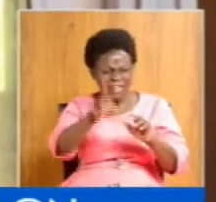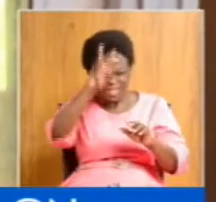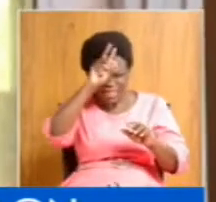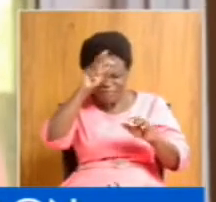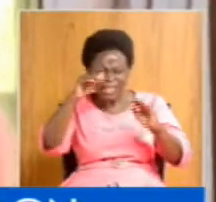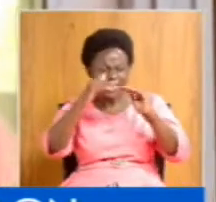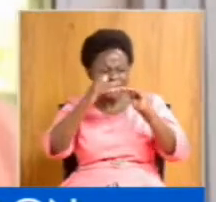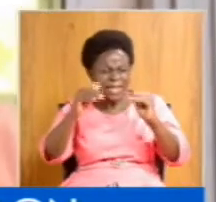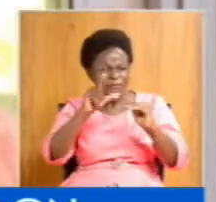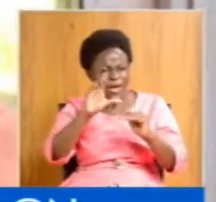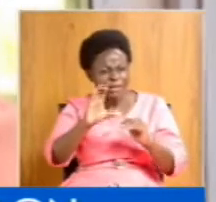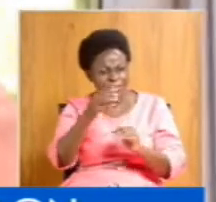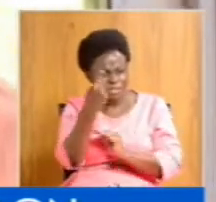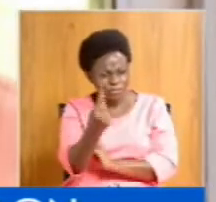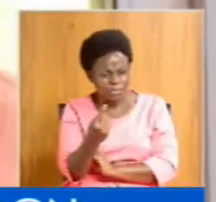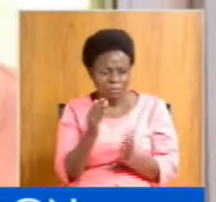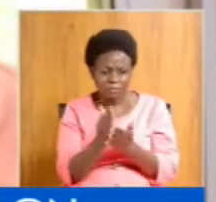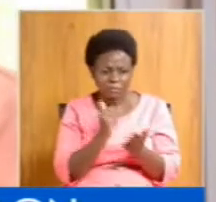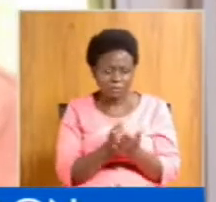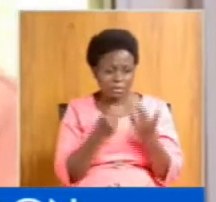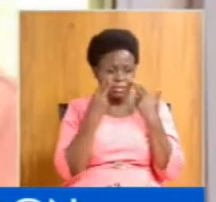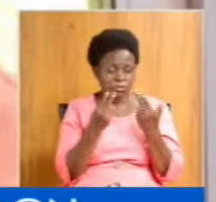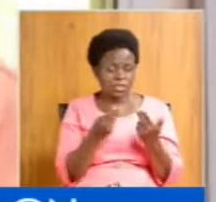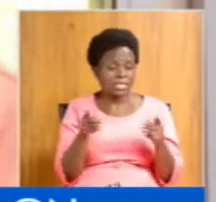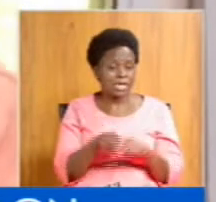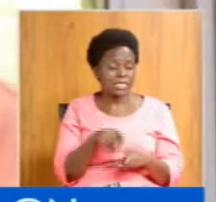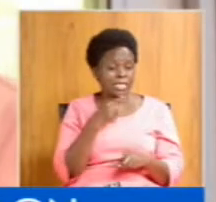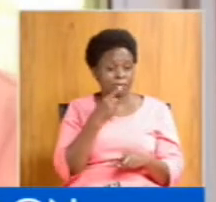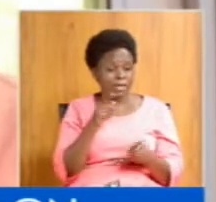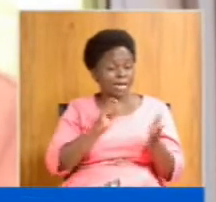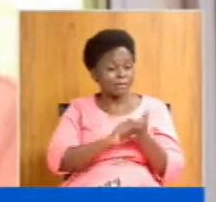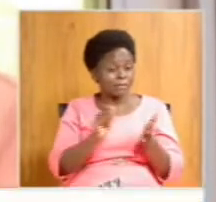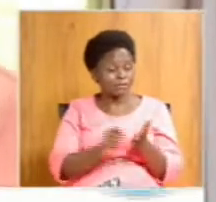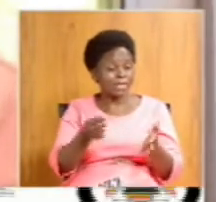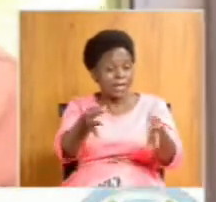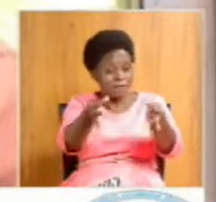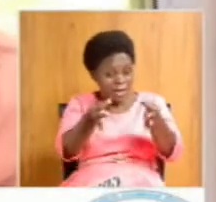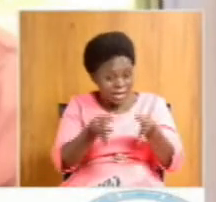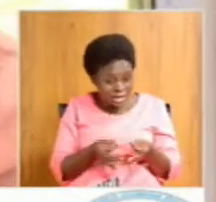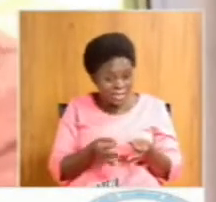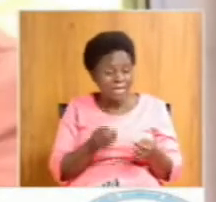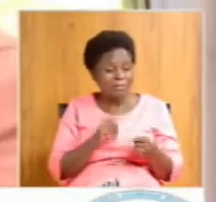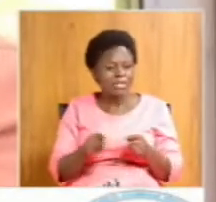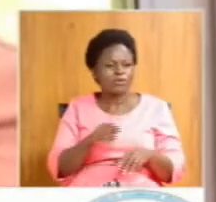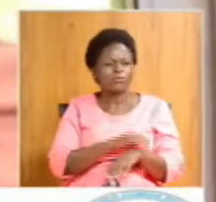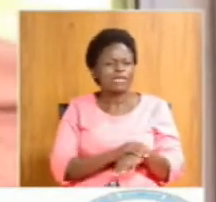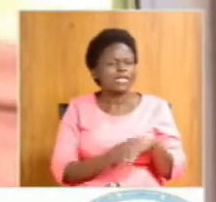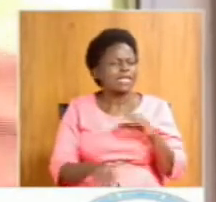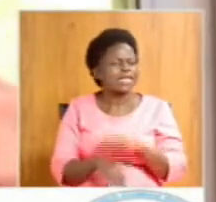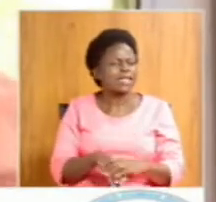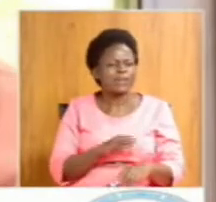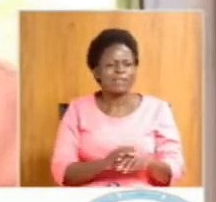the village level, the LC1. Because you find, as I've said, I'm secretary of finance, but we have never even